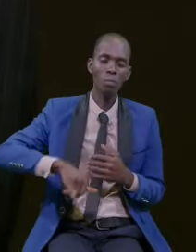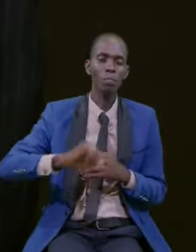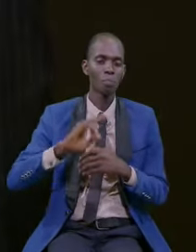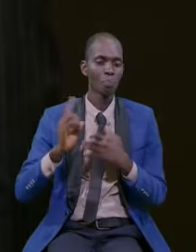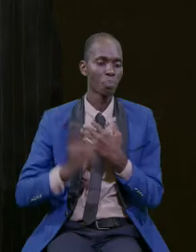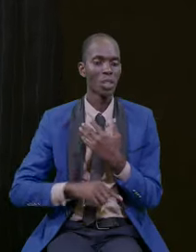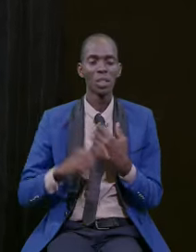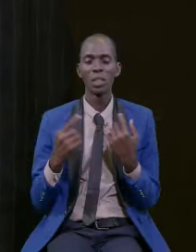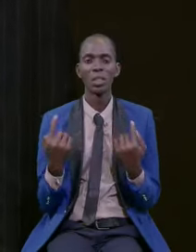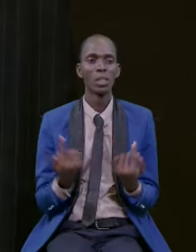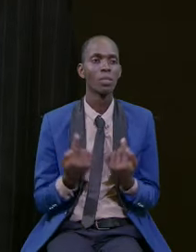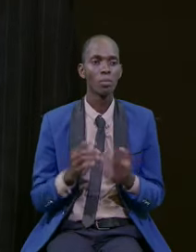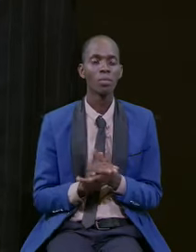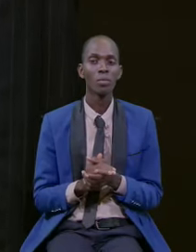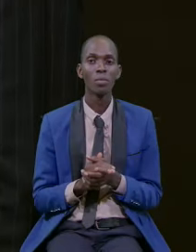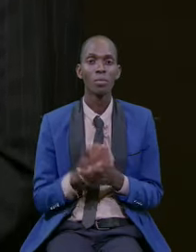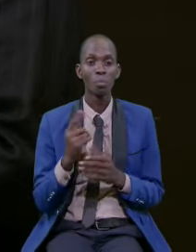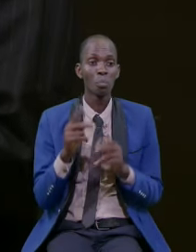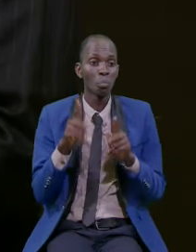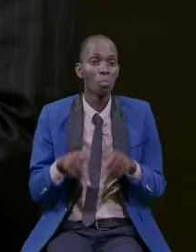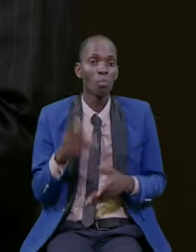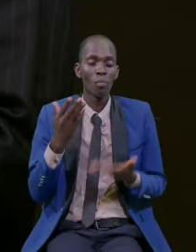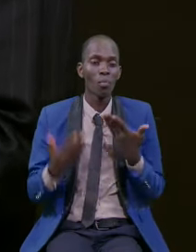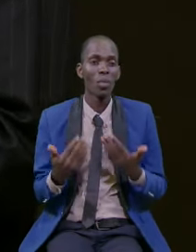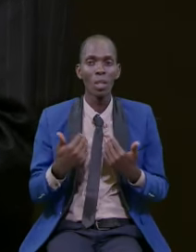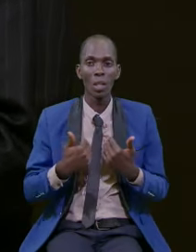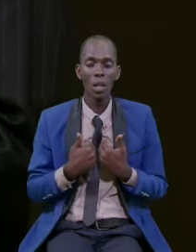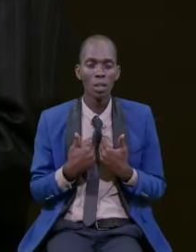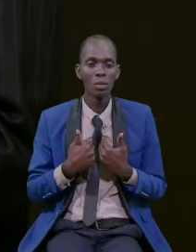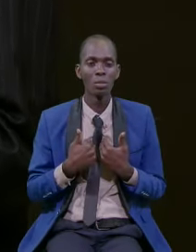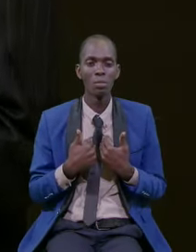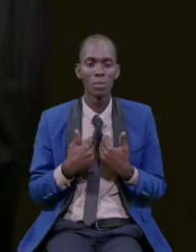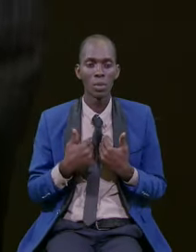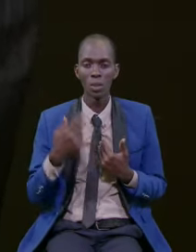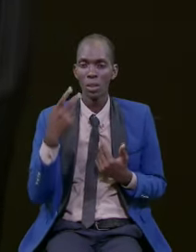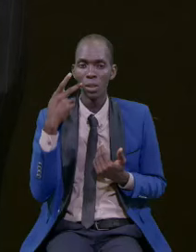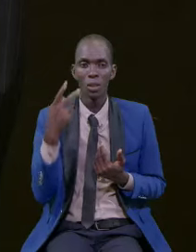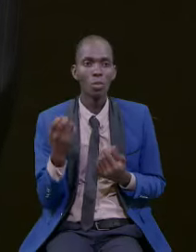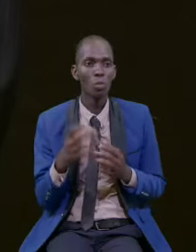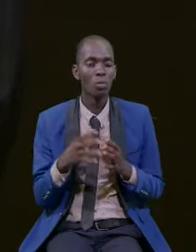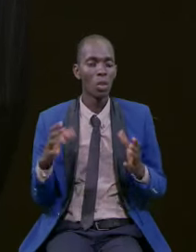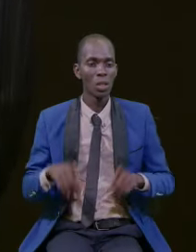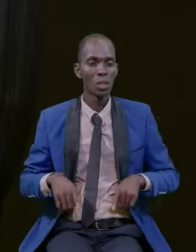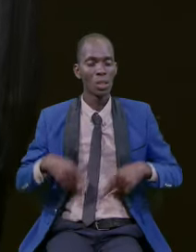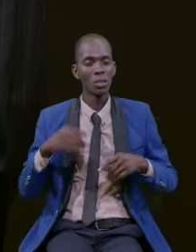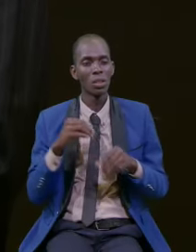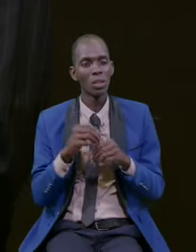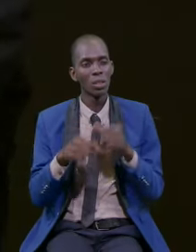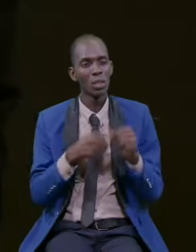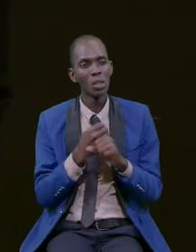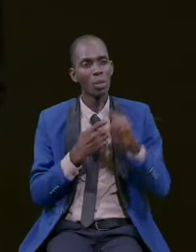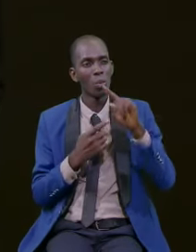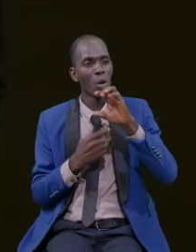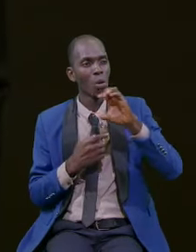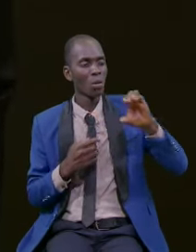sin so much, he lives 100 years and he feels there's nothing,